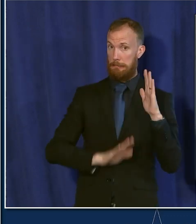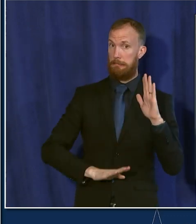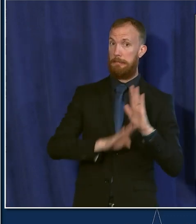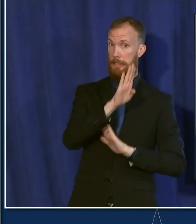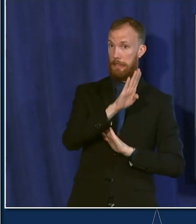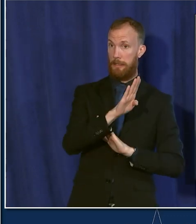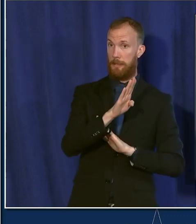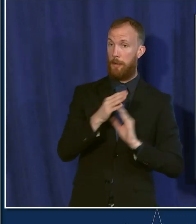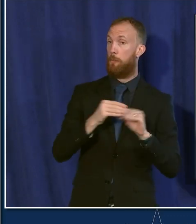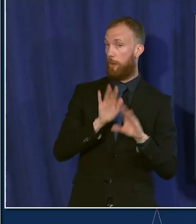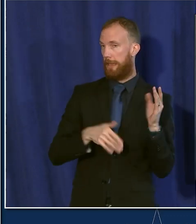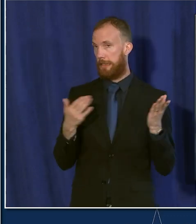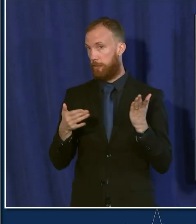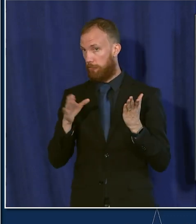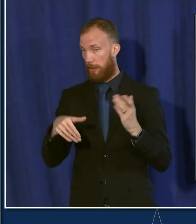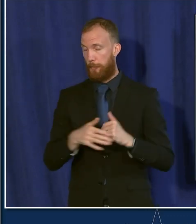too.